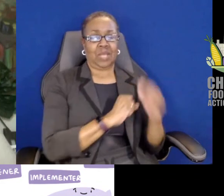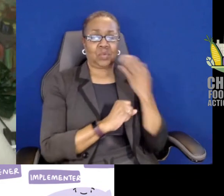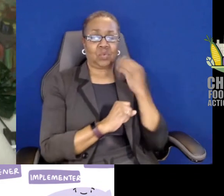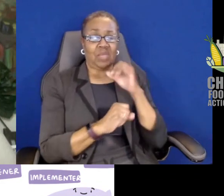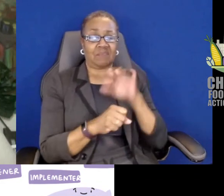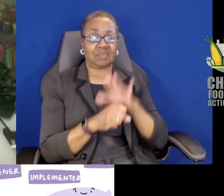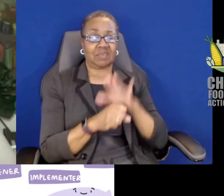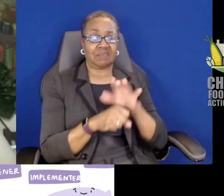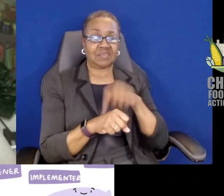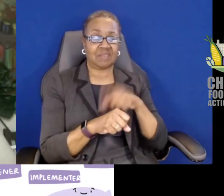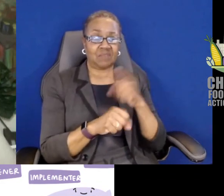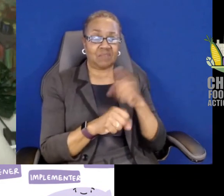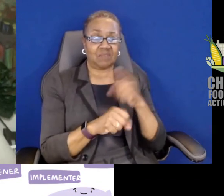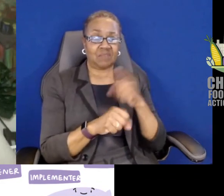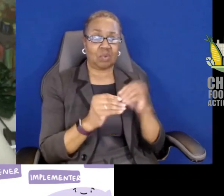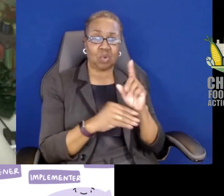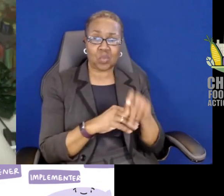question.